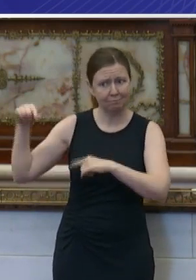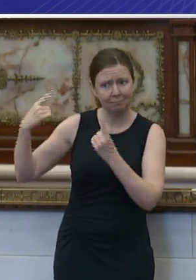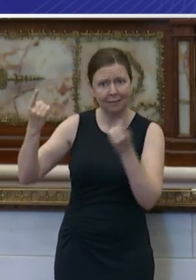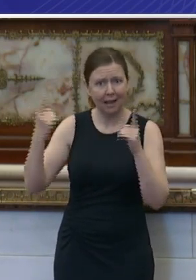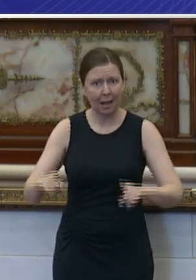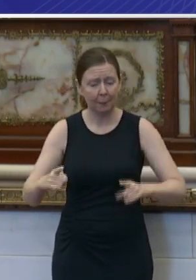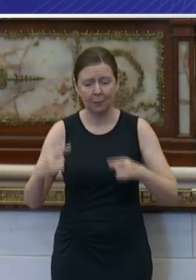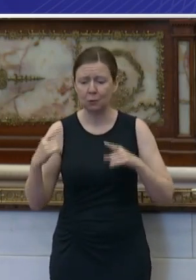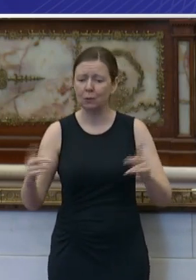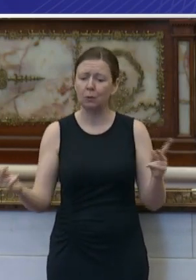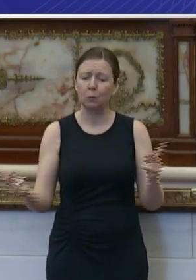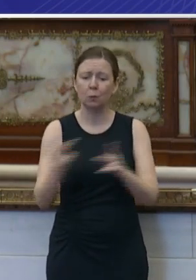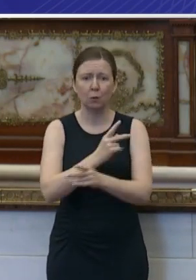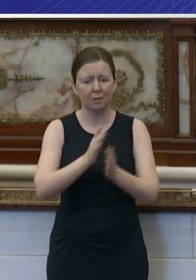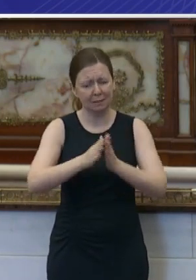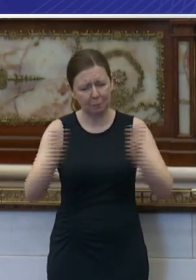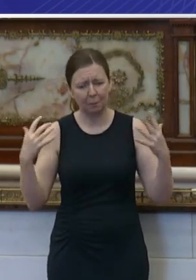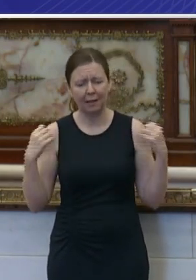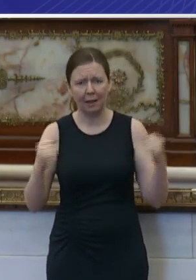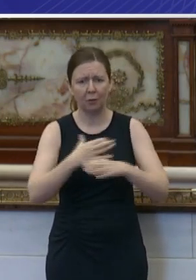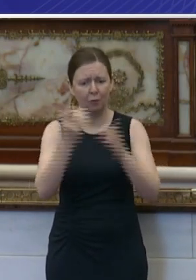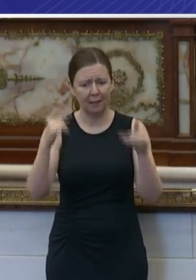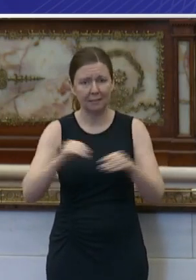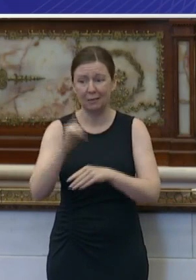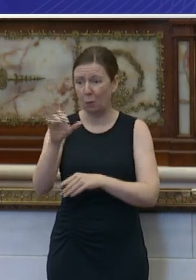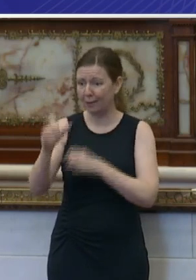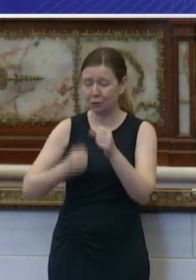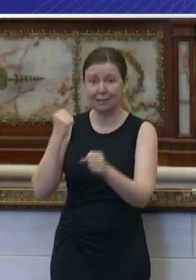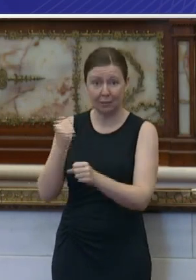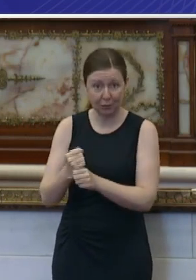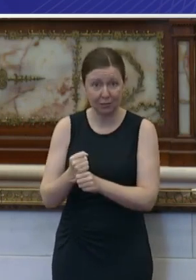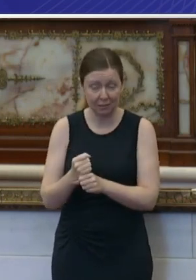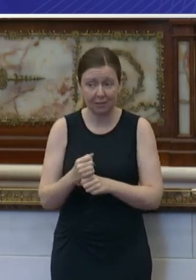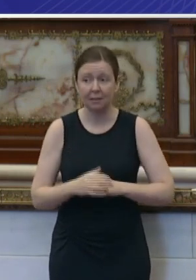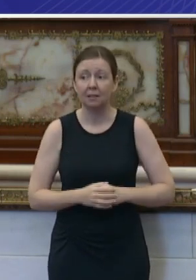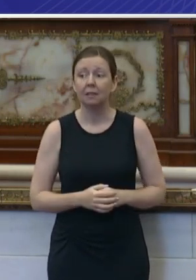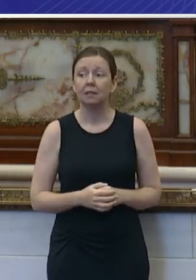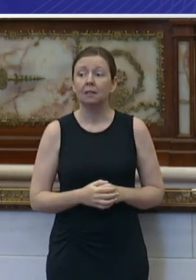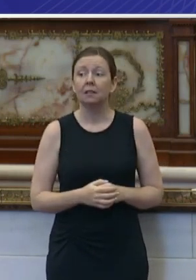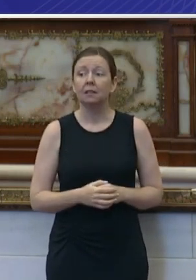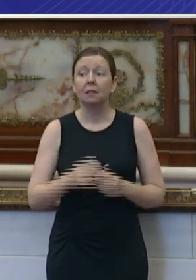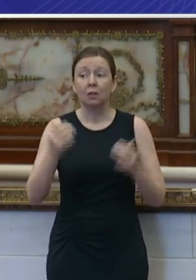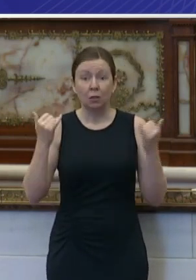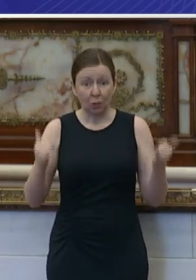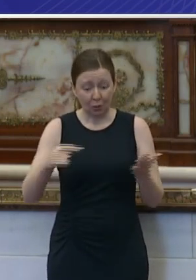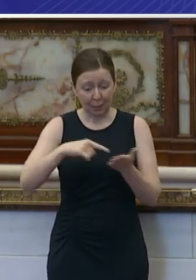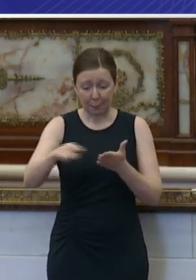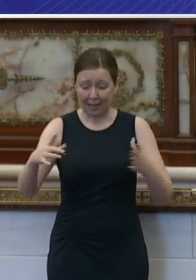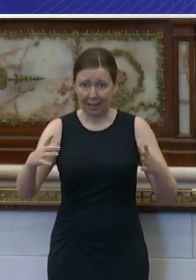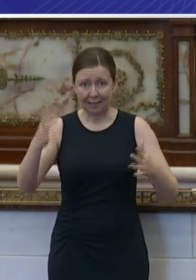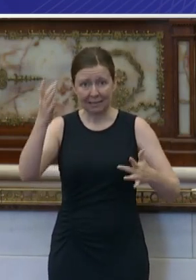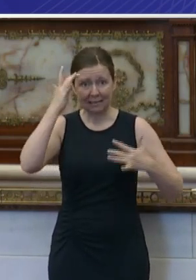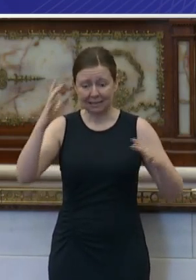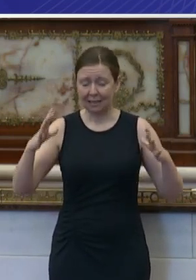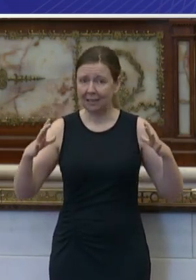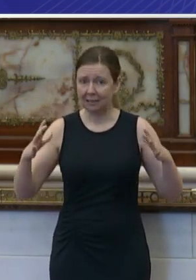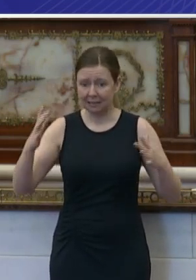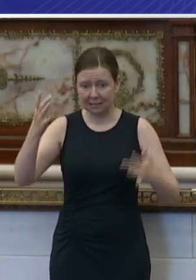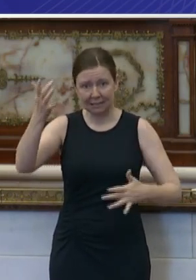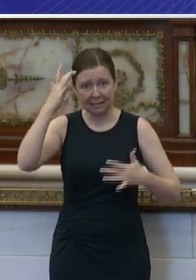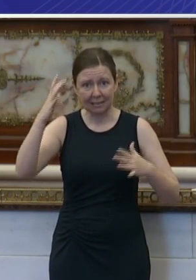worst public health crisis in a century. Current paid sick leave is simply insufficient